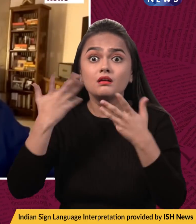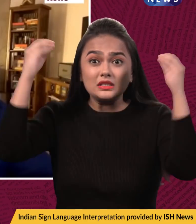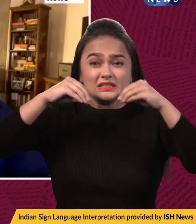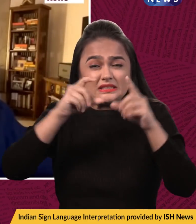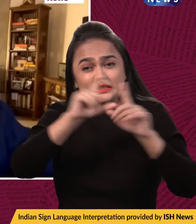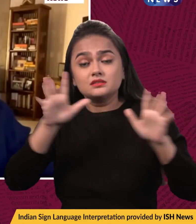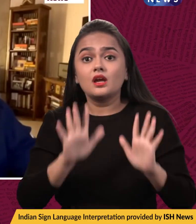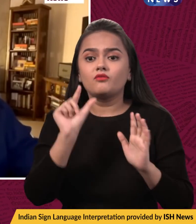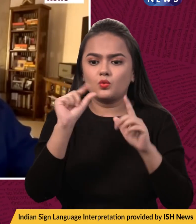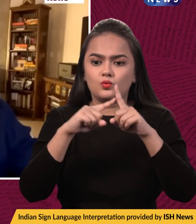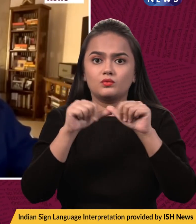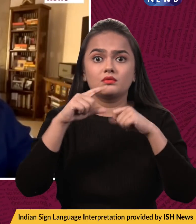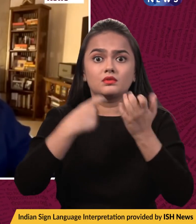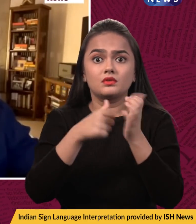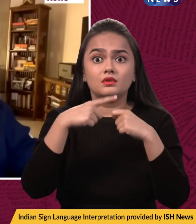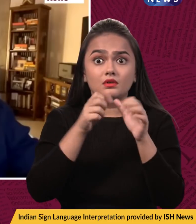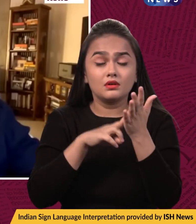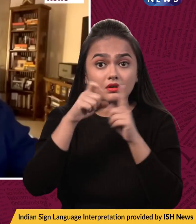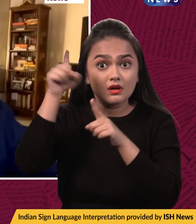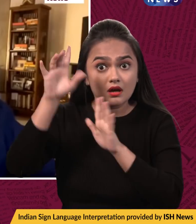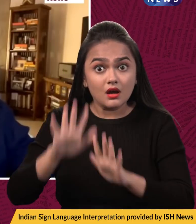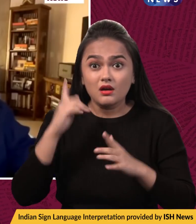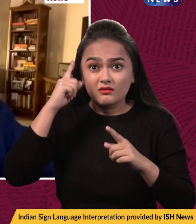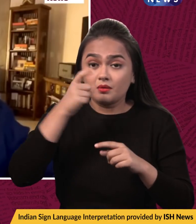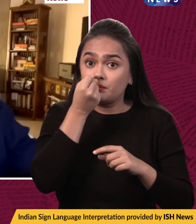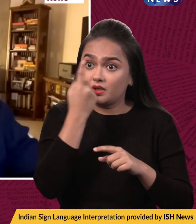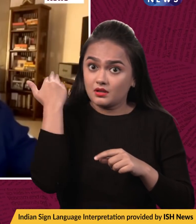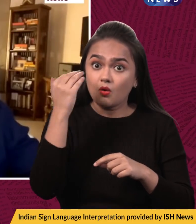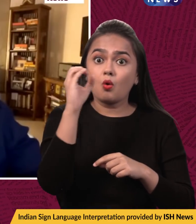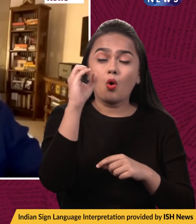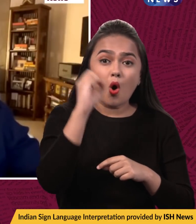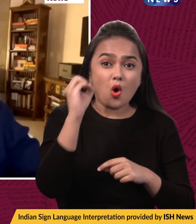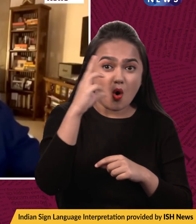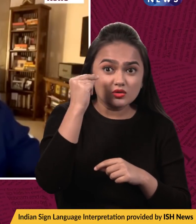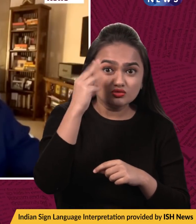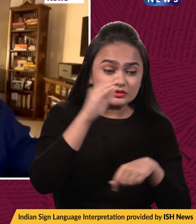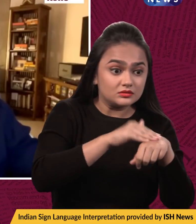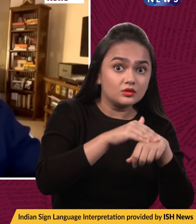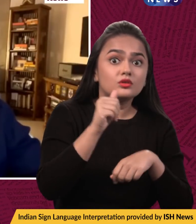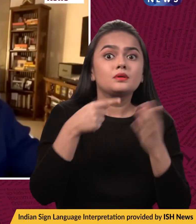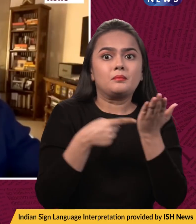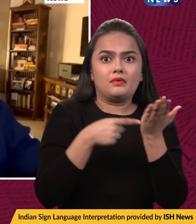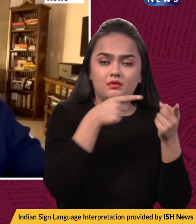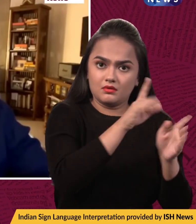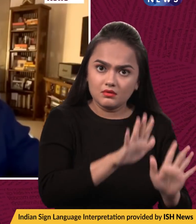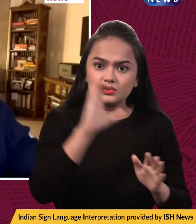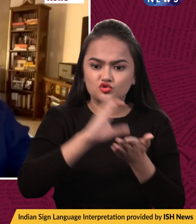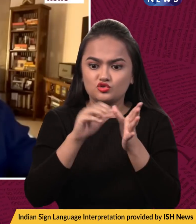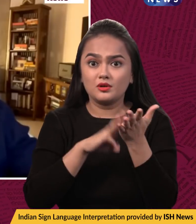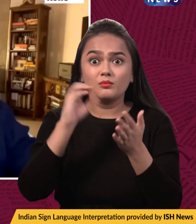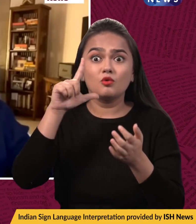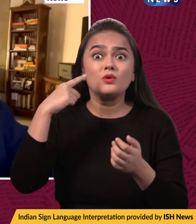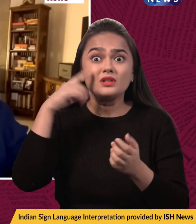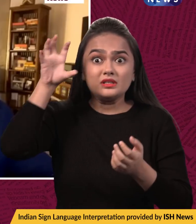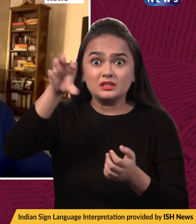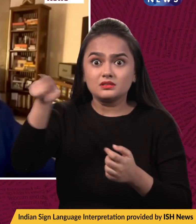for Uttarakhand. The IMD has issued a heavy rain alert on Monday and an orange alert for Tuesday. The Chamoli District Administration